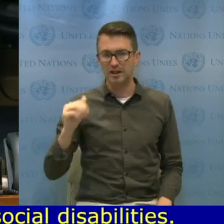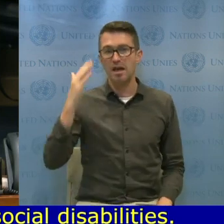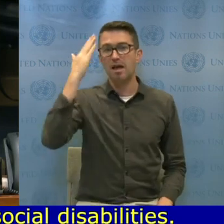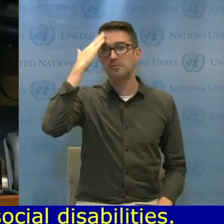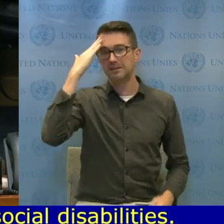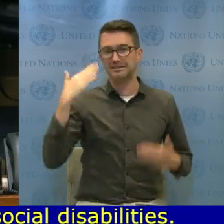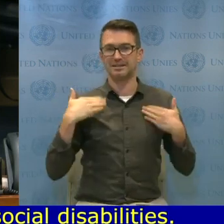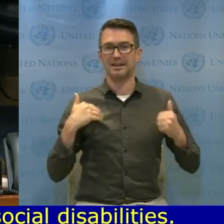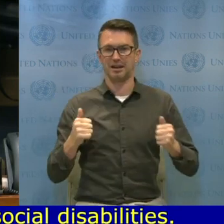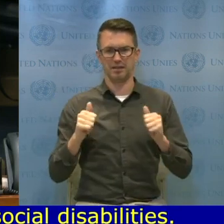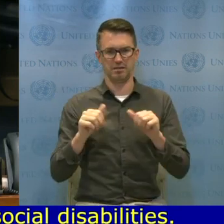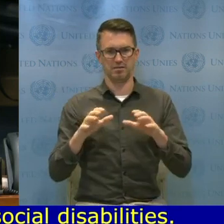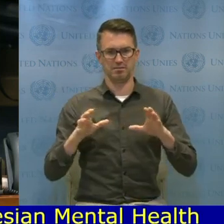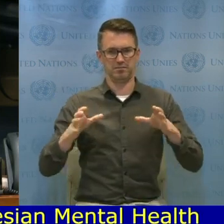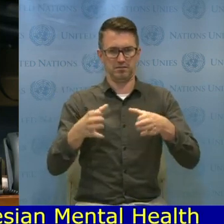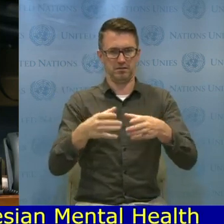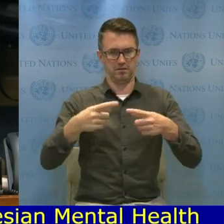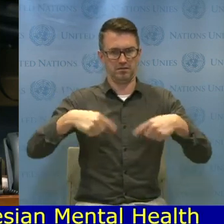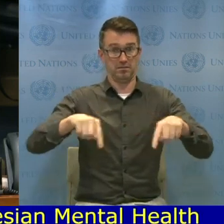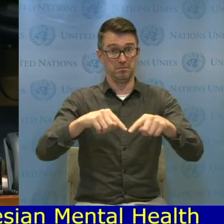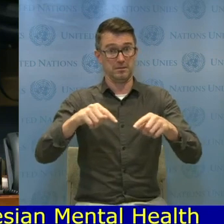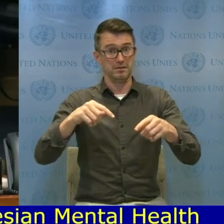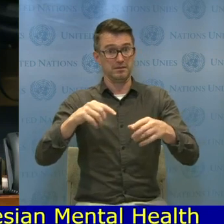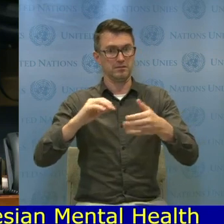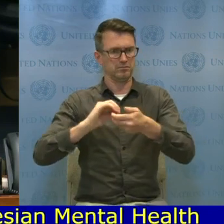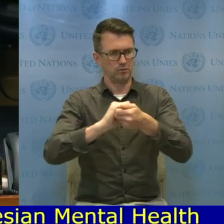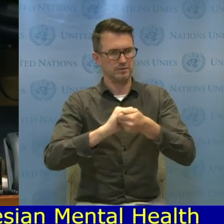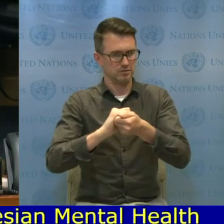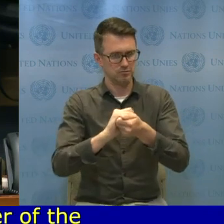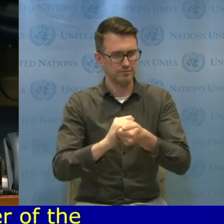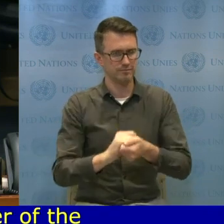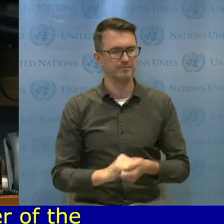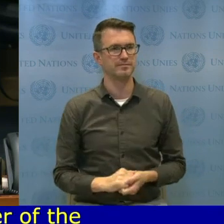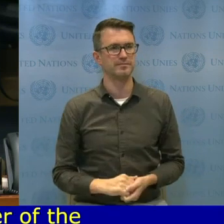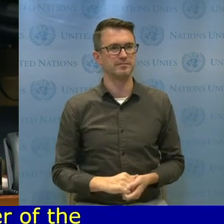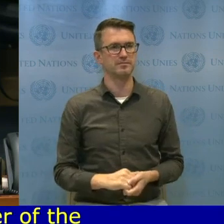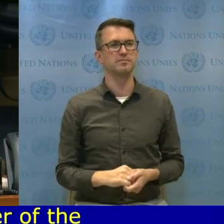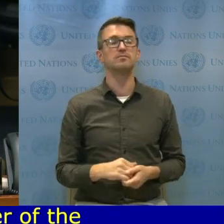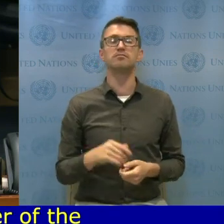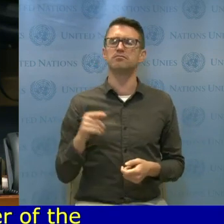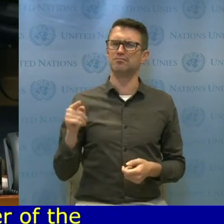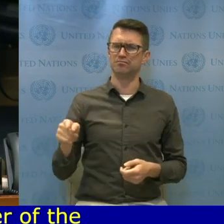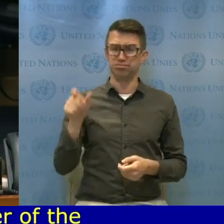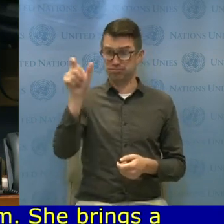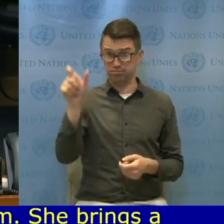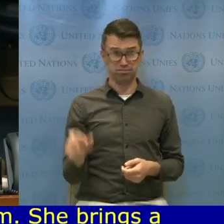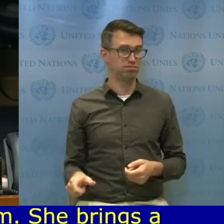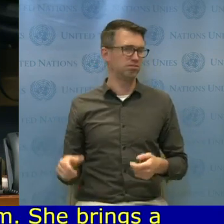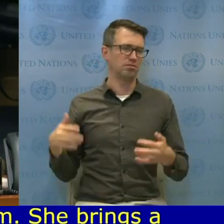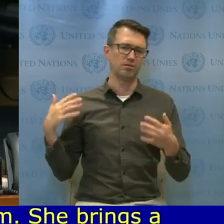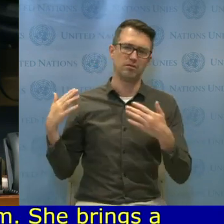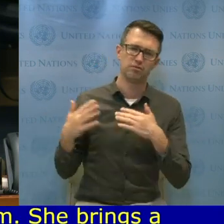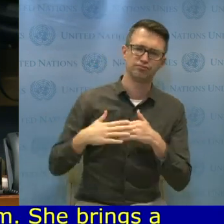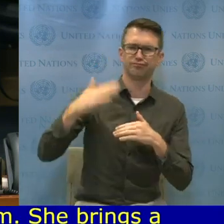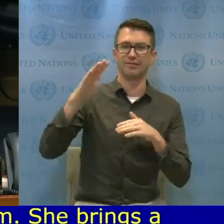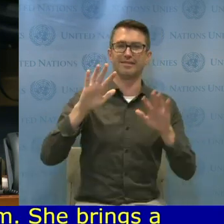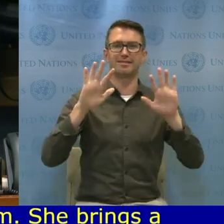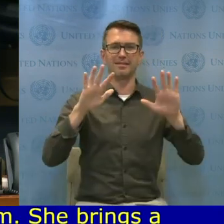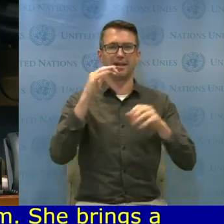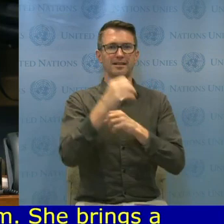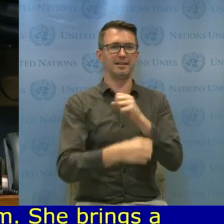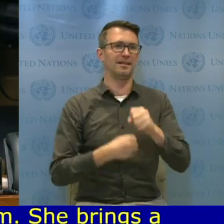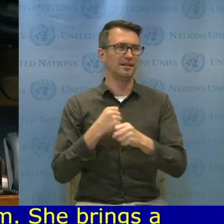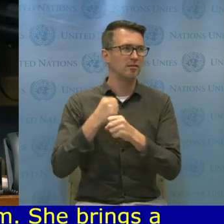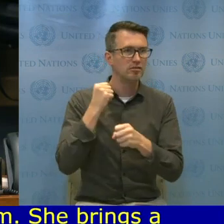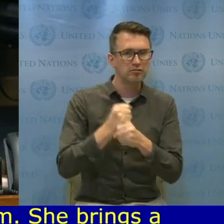a decade of experience in advocacy for the human rights of persons with psychosocial disabilities in Indonesia.